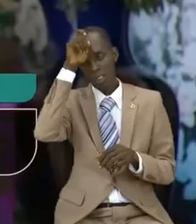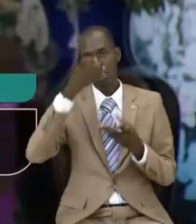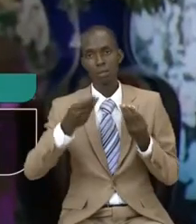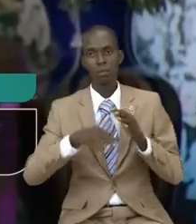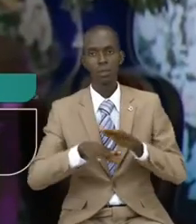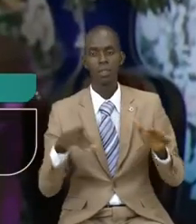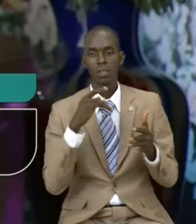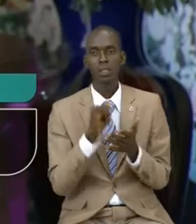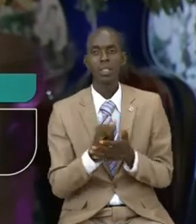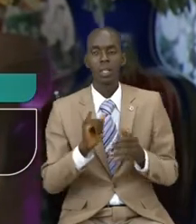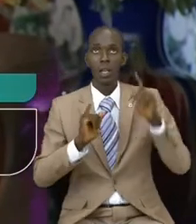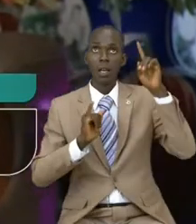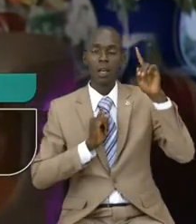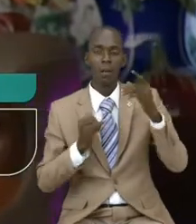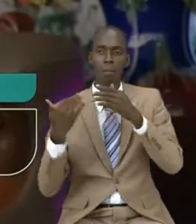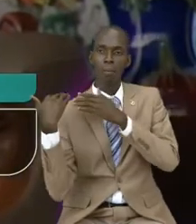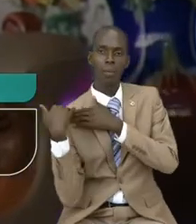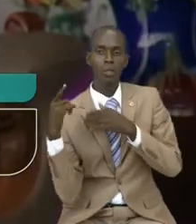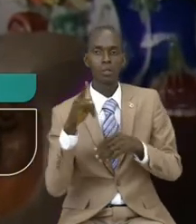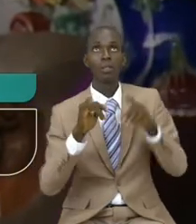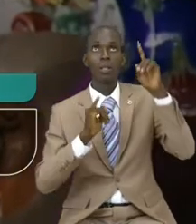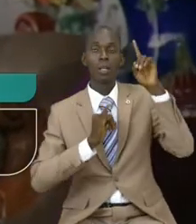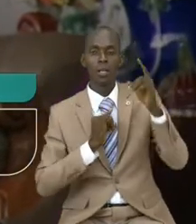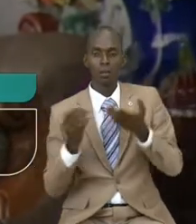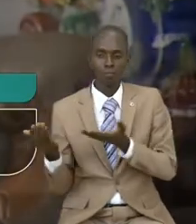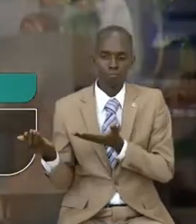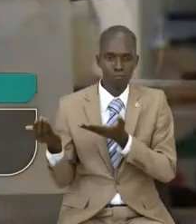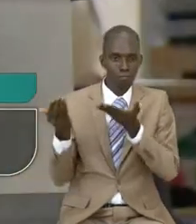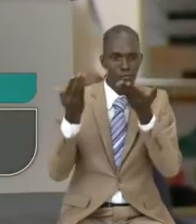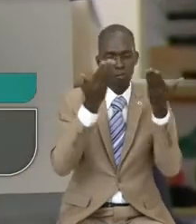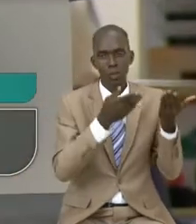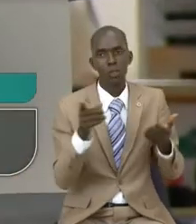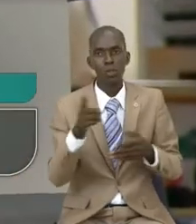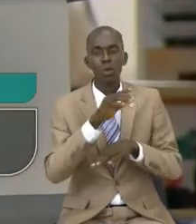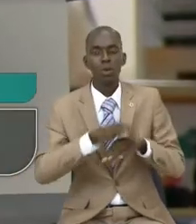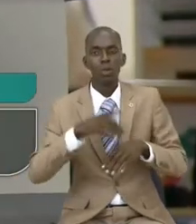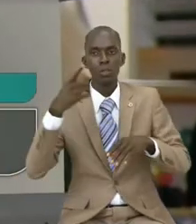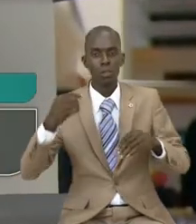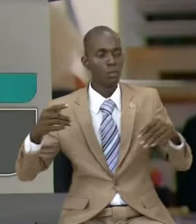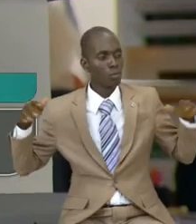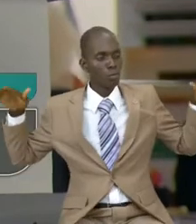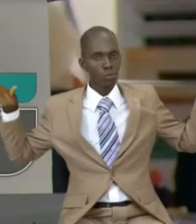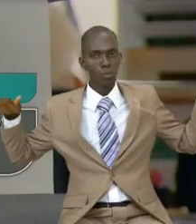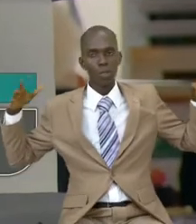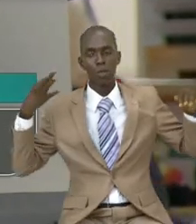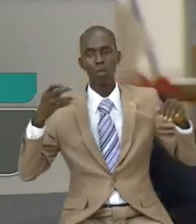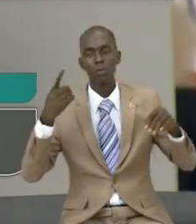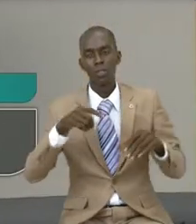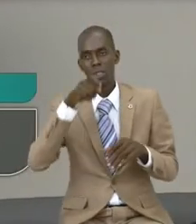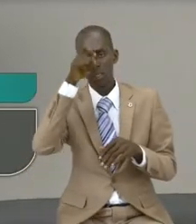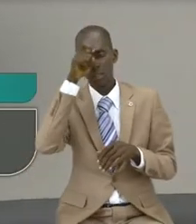I carried you on the wings of the eagle, and I brought